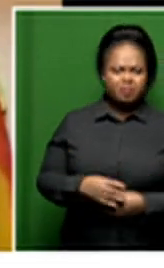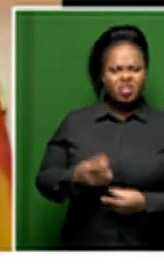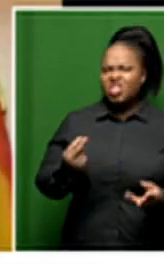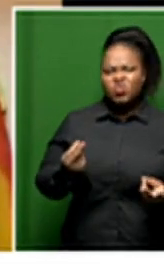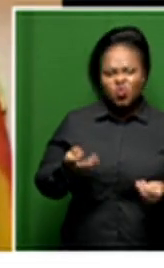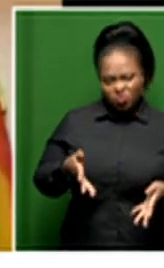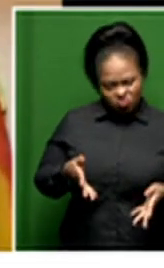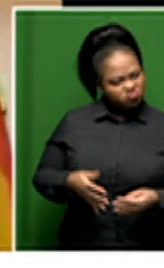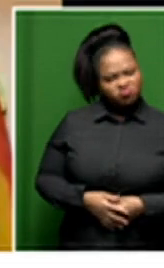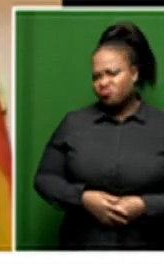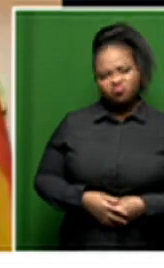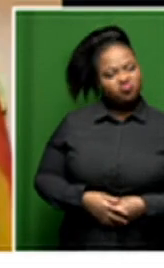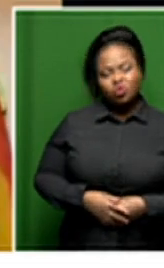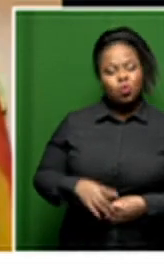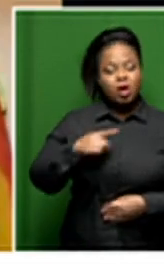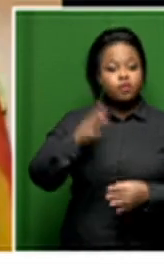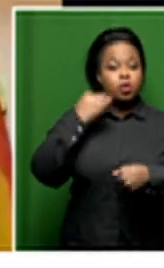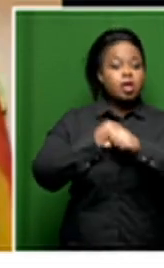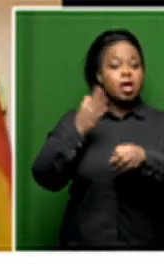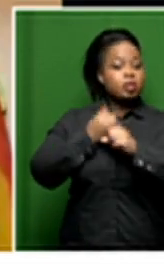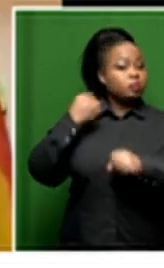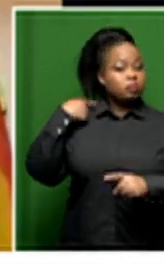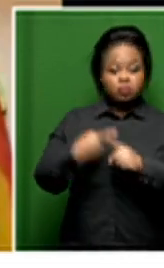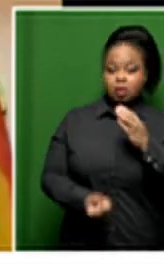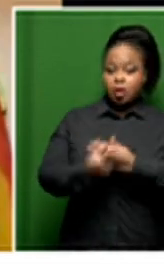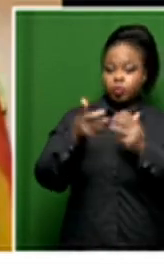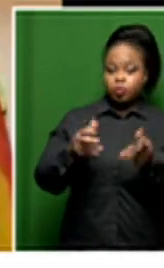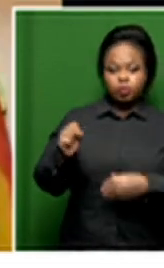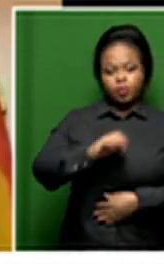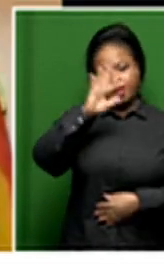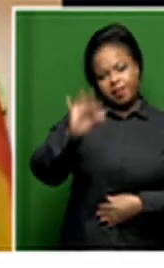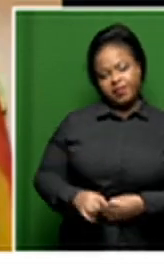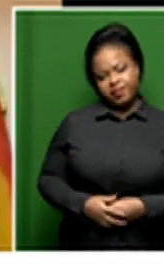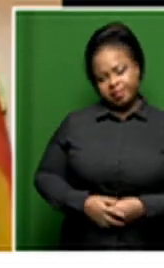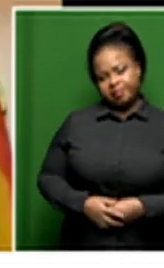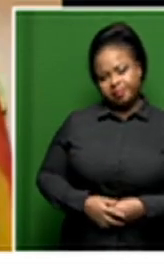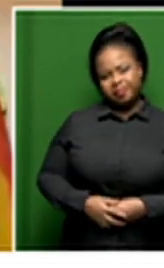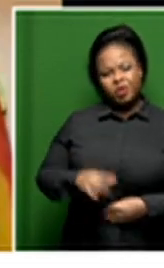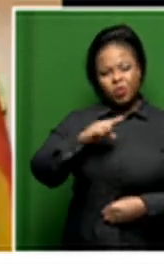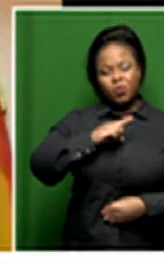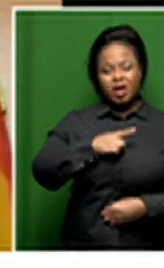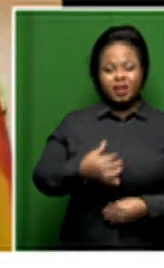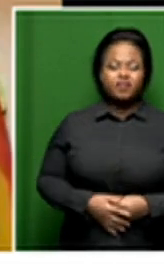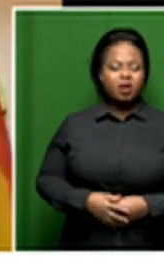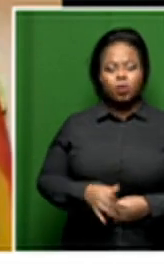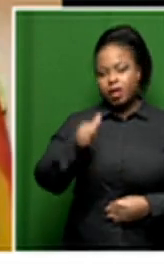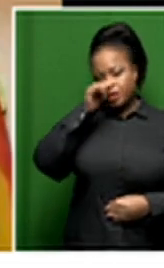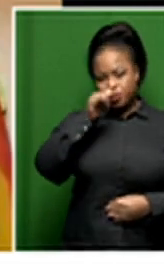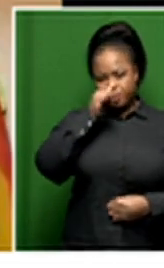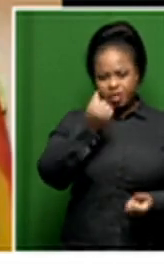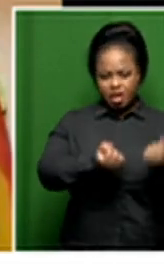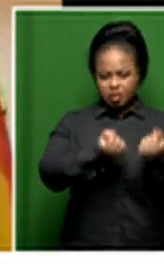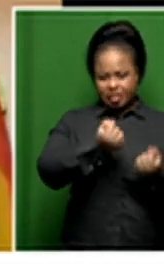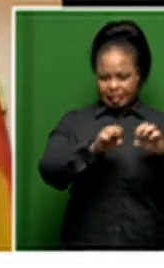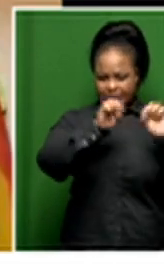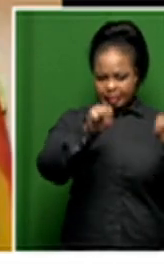last few decades in South Africa. So the fact that, our criminal justice system, which is on its